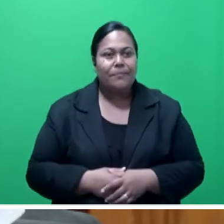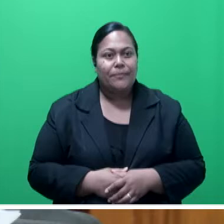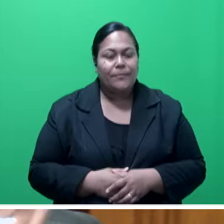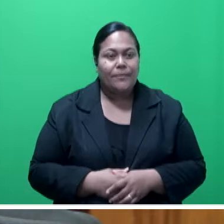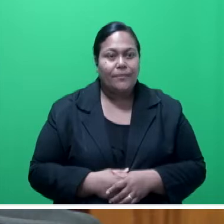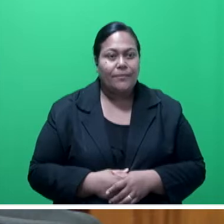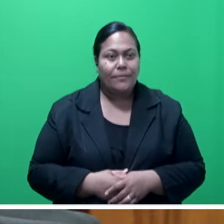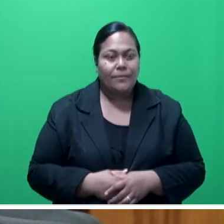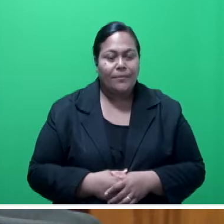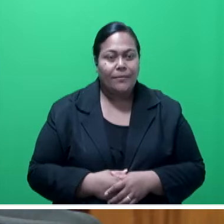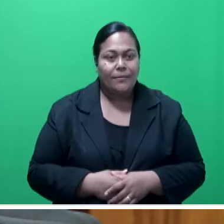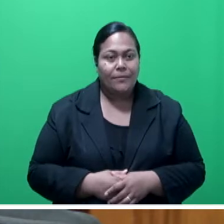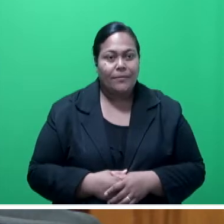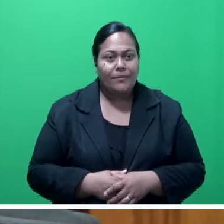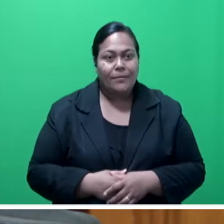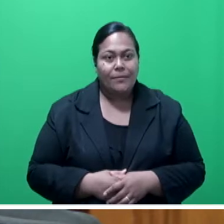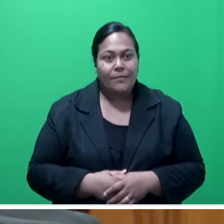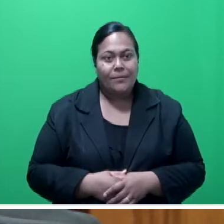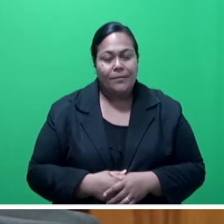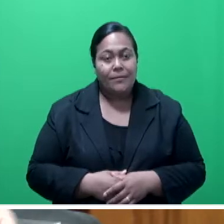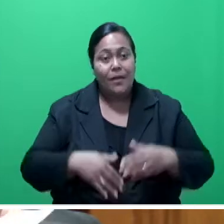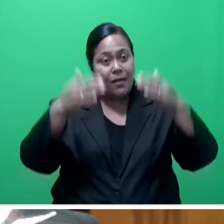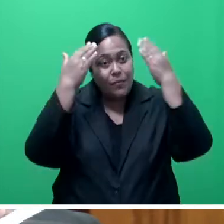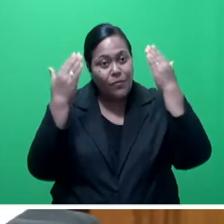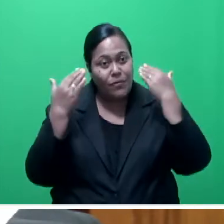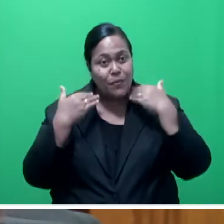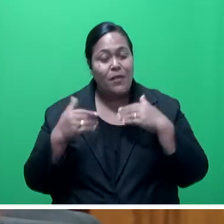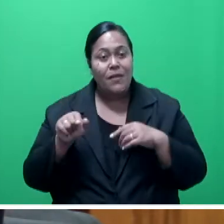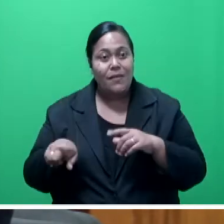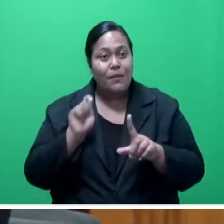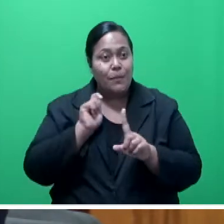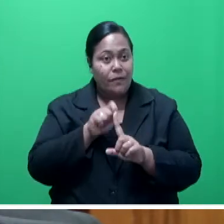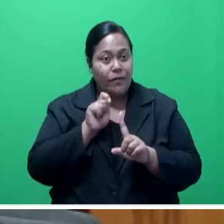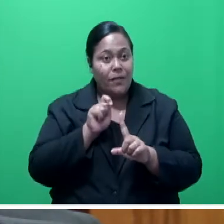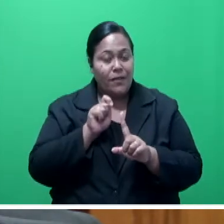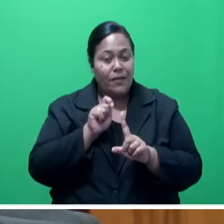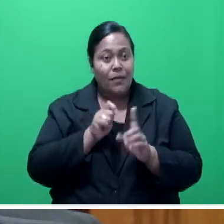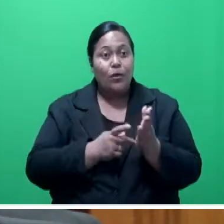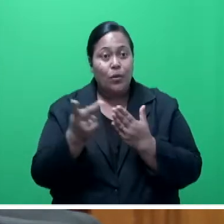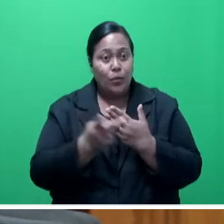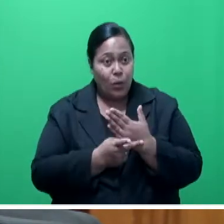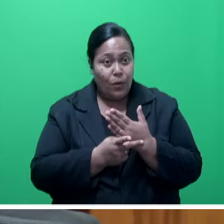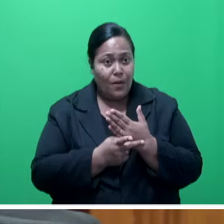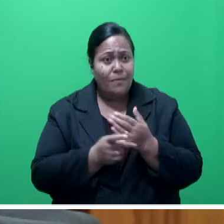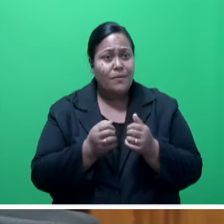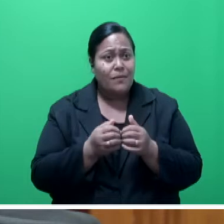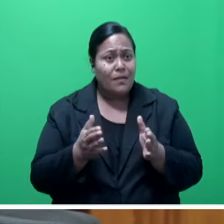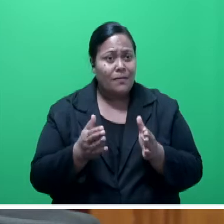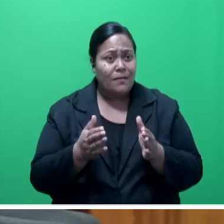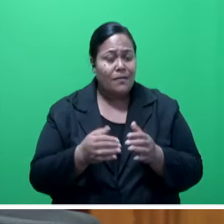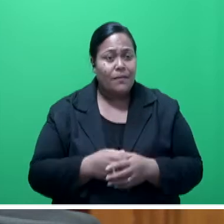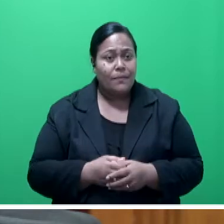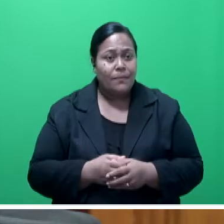whatever the breed. So, Mr. Speaker, this particular program started